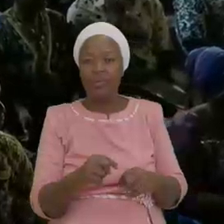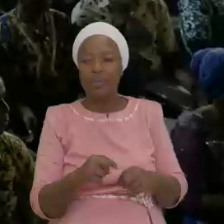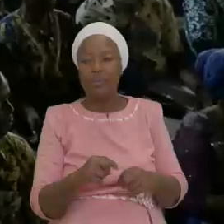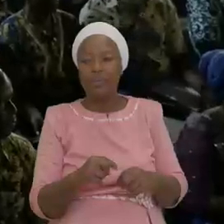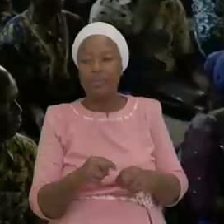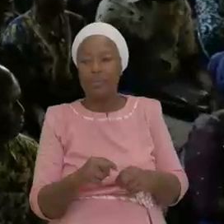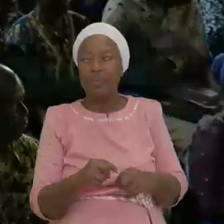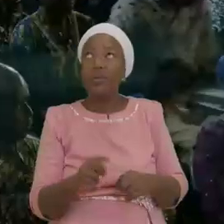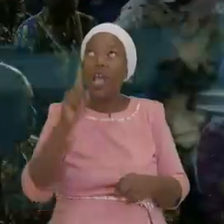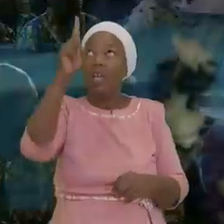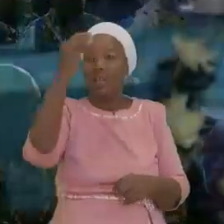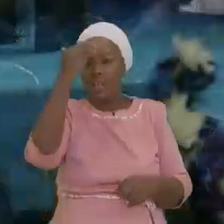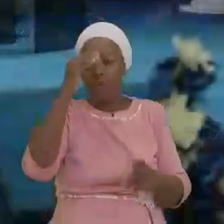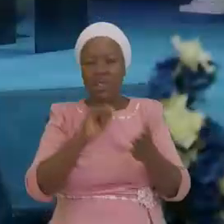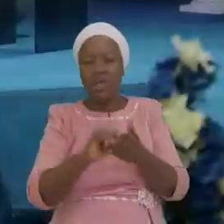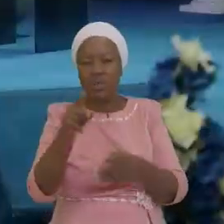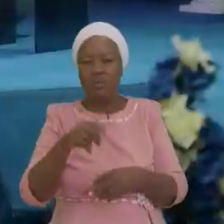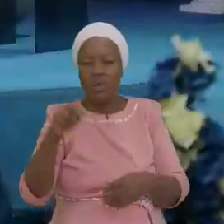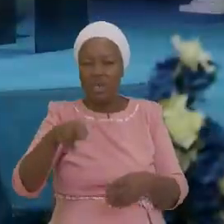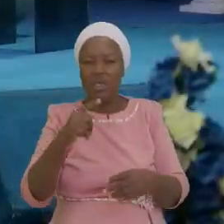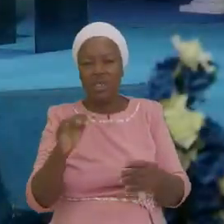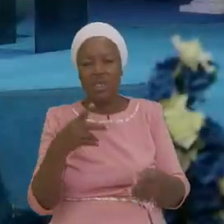He knew you will need the abundant life,